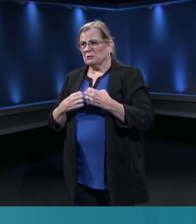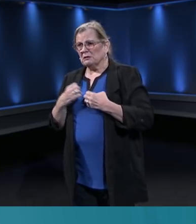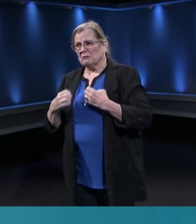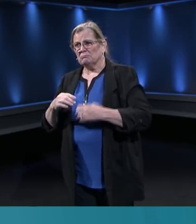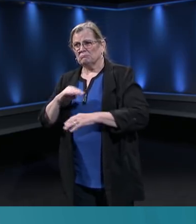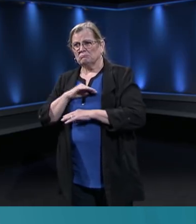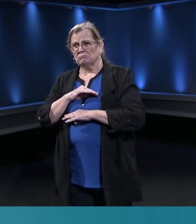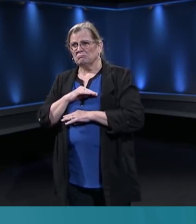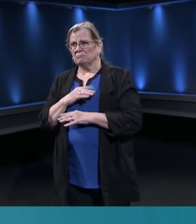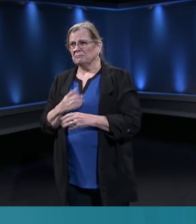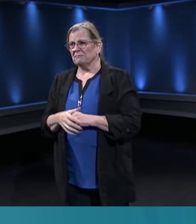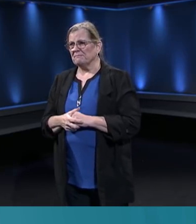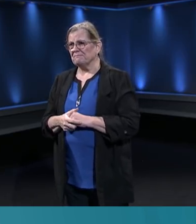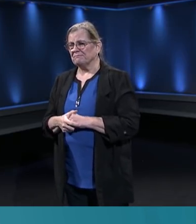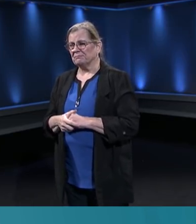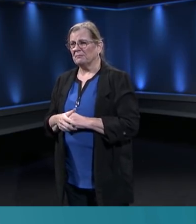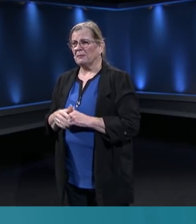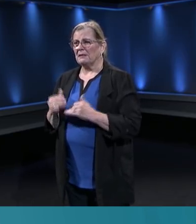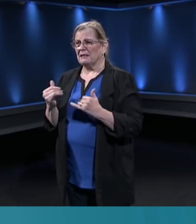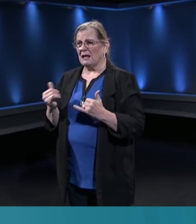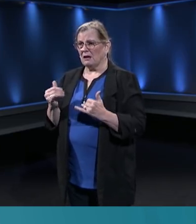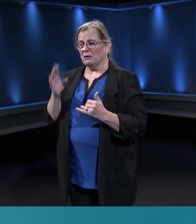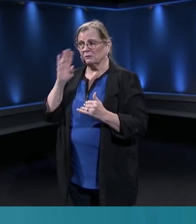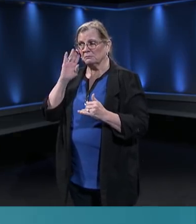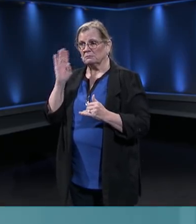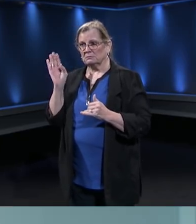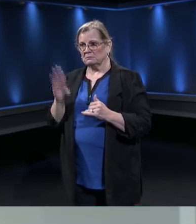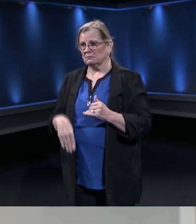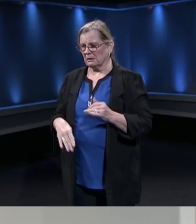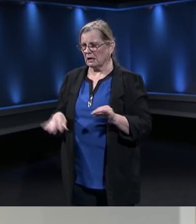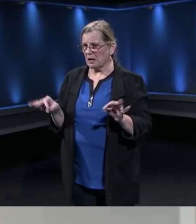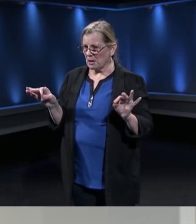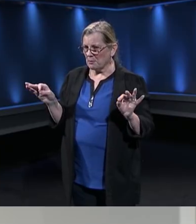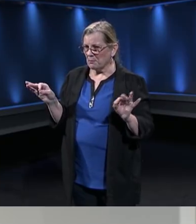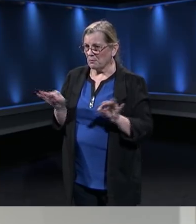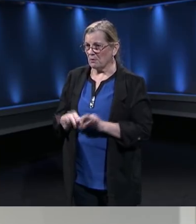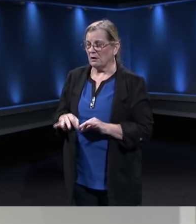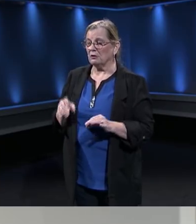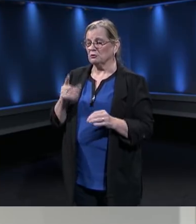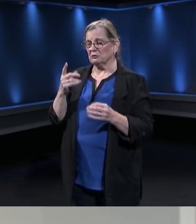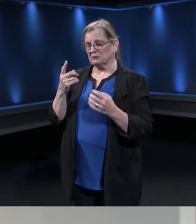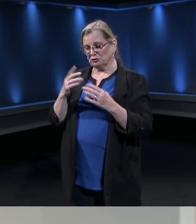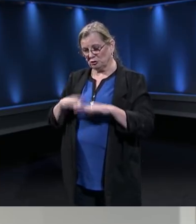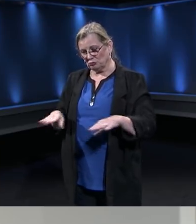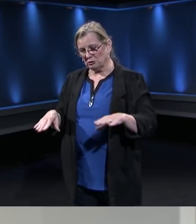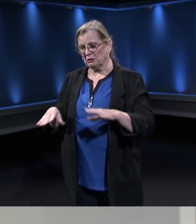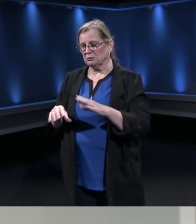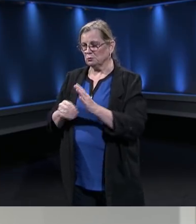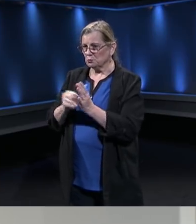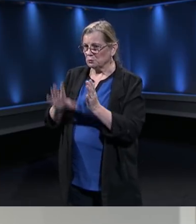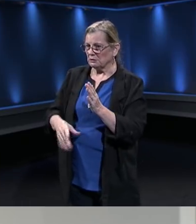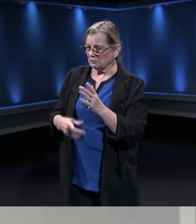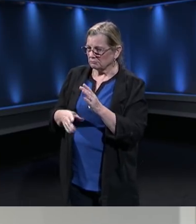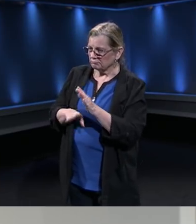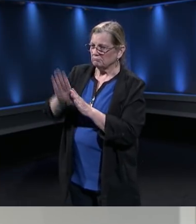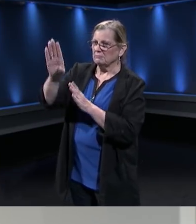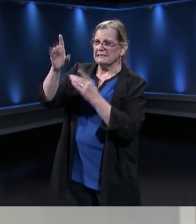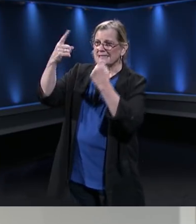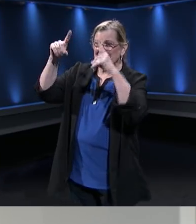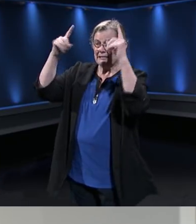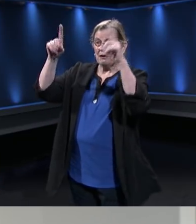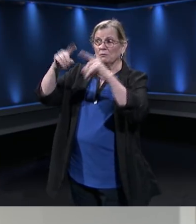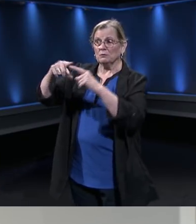of all, we know how important it is not just for kids to succeed in the classroom and connect in the classroom, but also to make